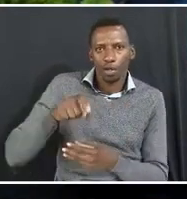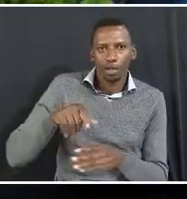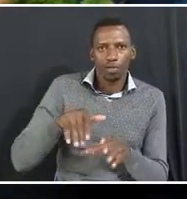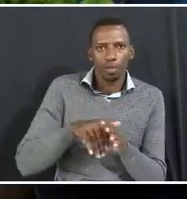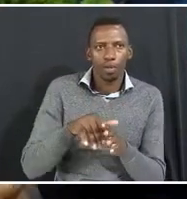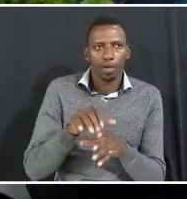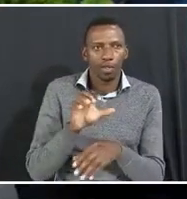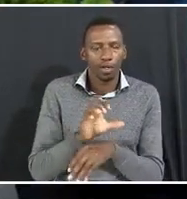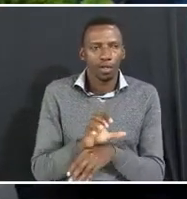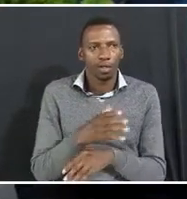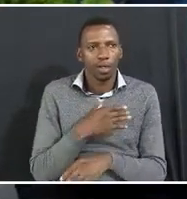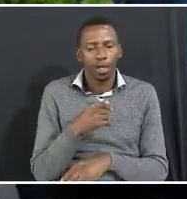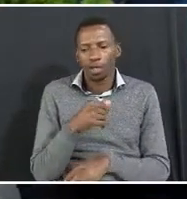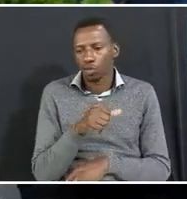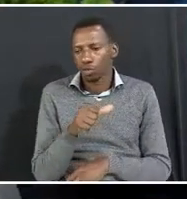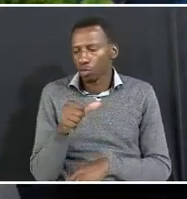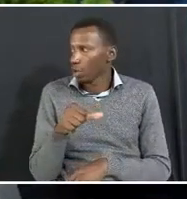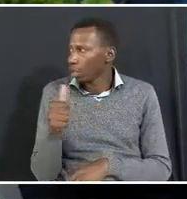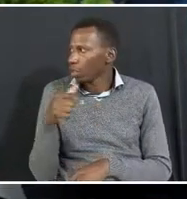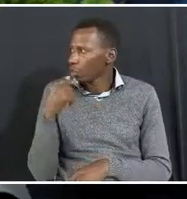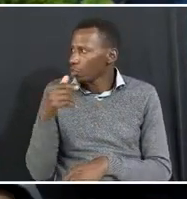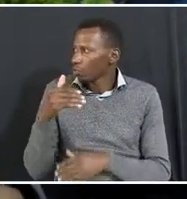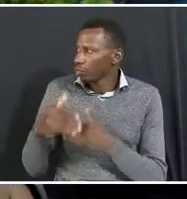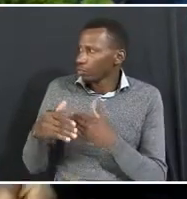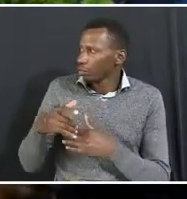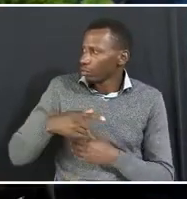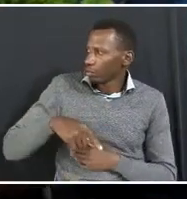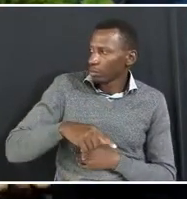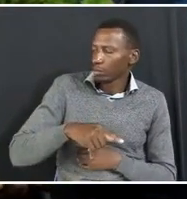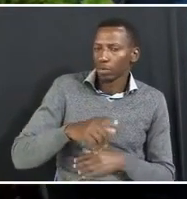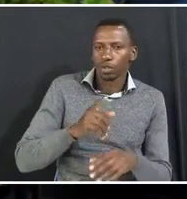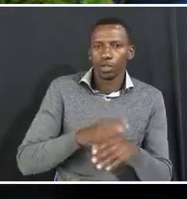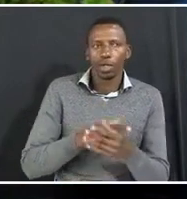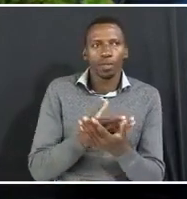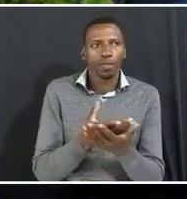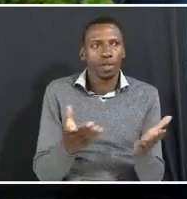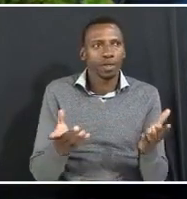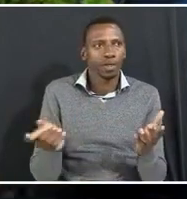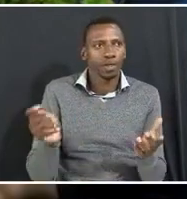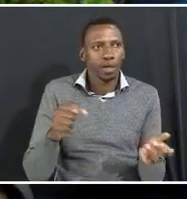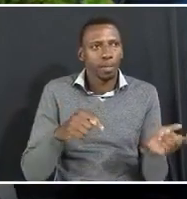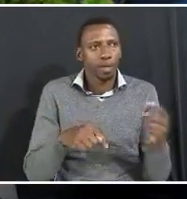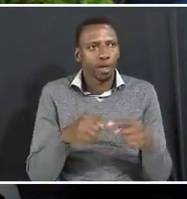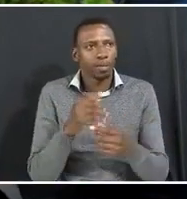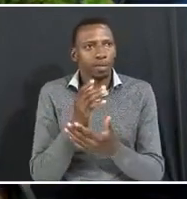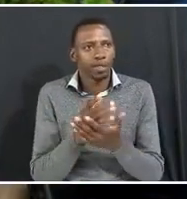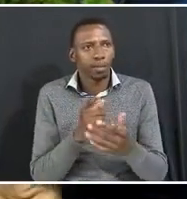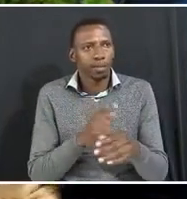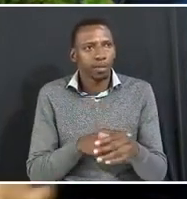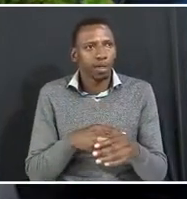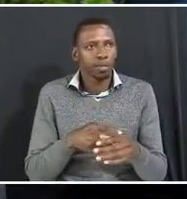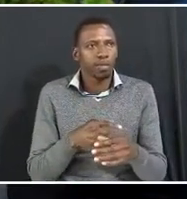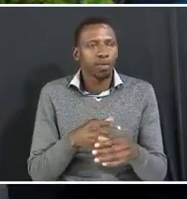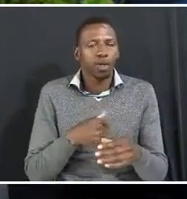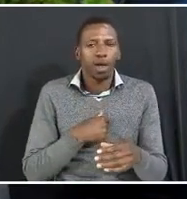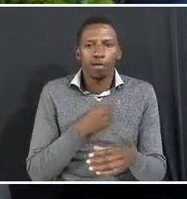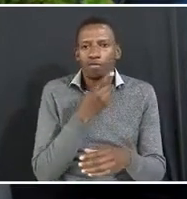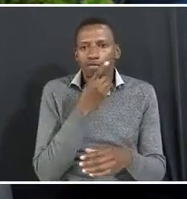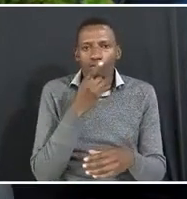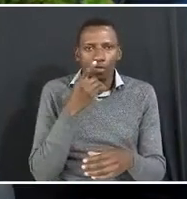and those who are around us, that when they come, sometimes you have dry food that they go